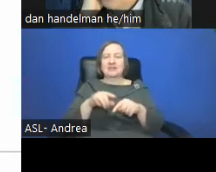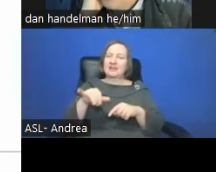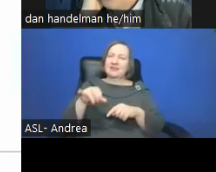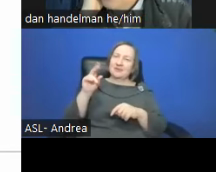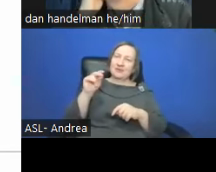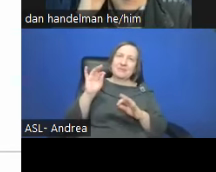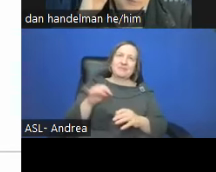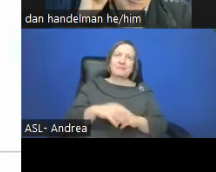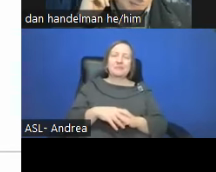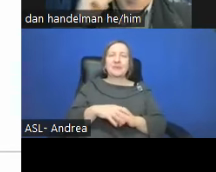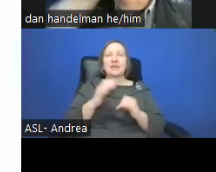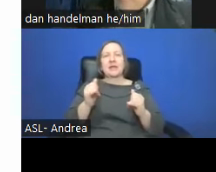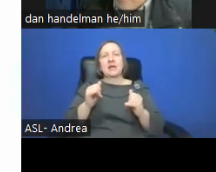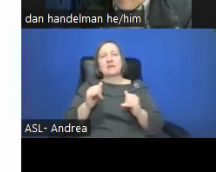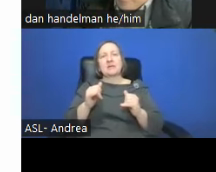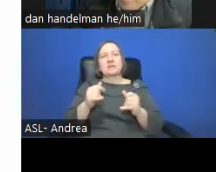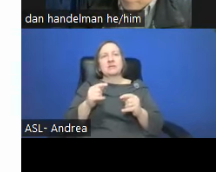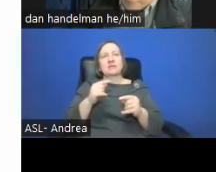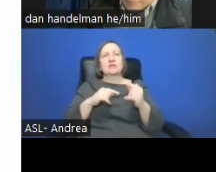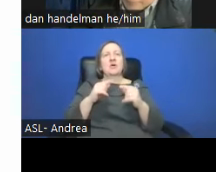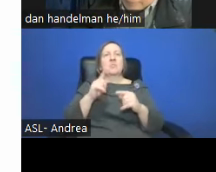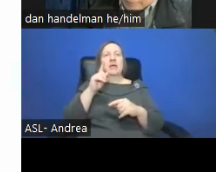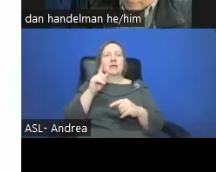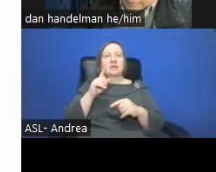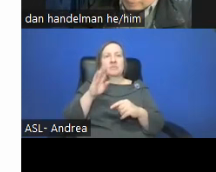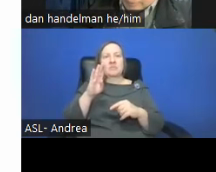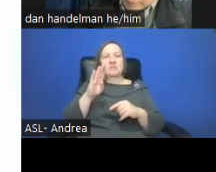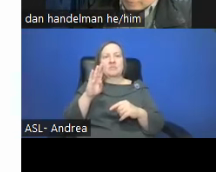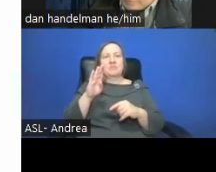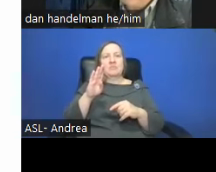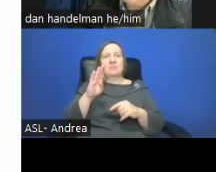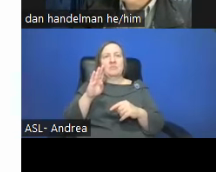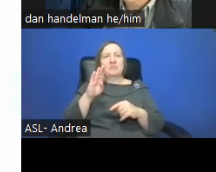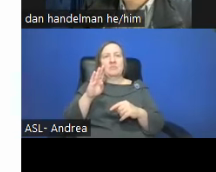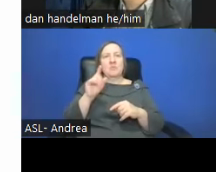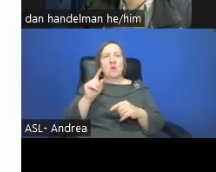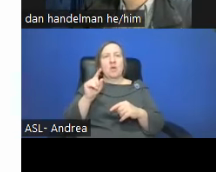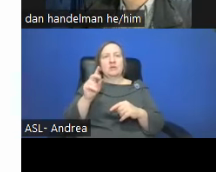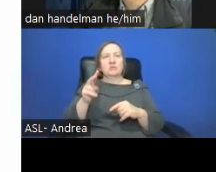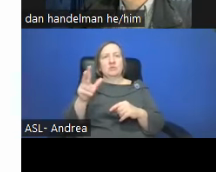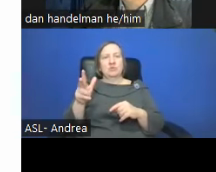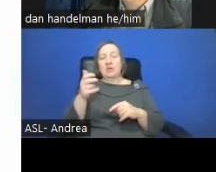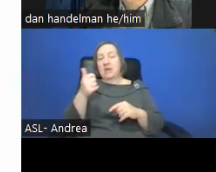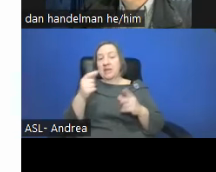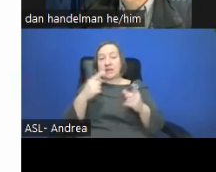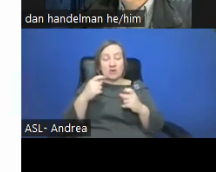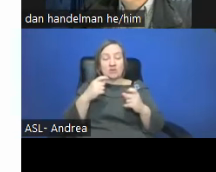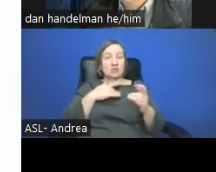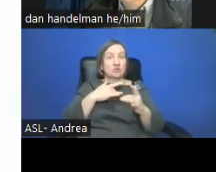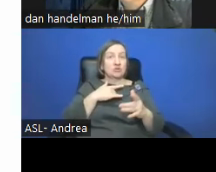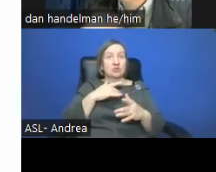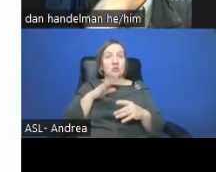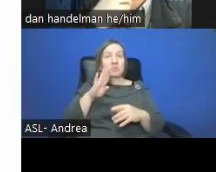okay. Let's go scroll back up to B1, 2, and 3. Are there any questions or concerns